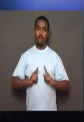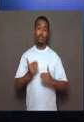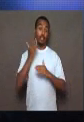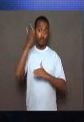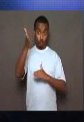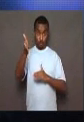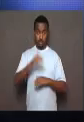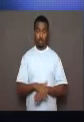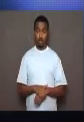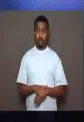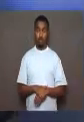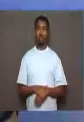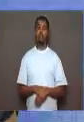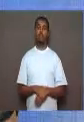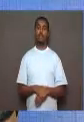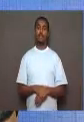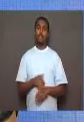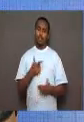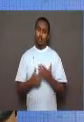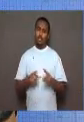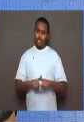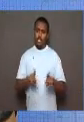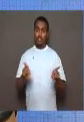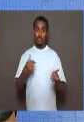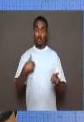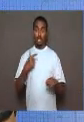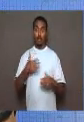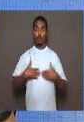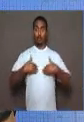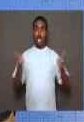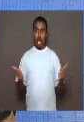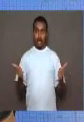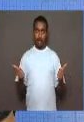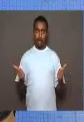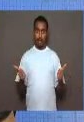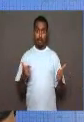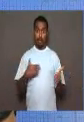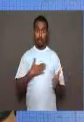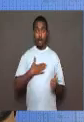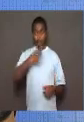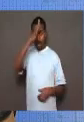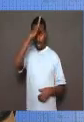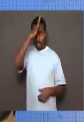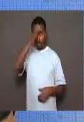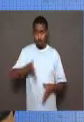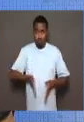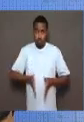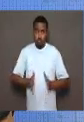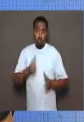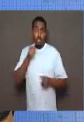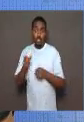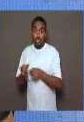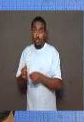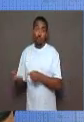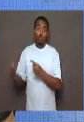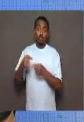good life in the future. It was different when I was young. My father would not